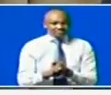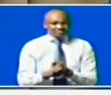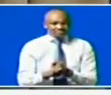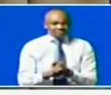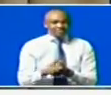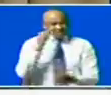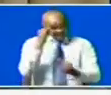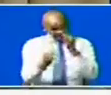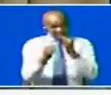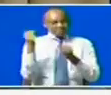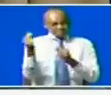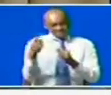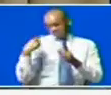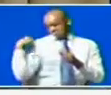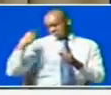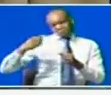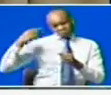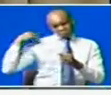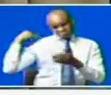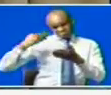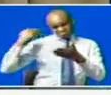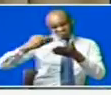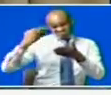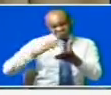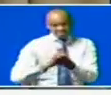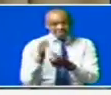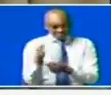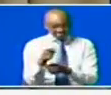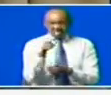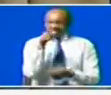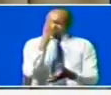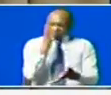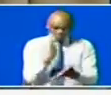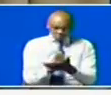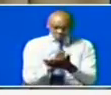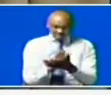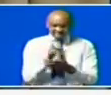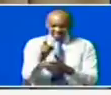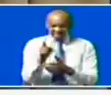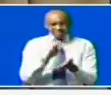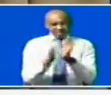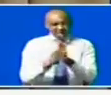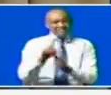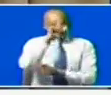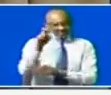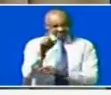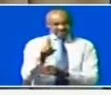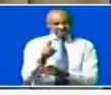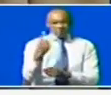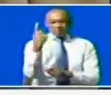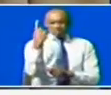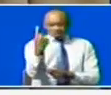The last couple of months have truly been a test for